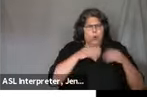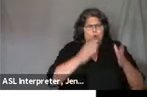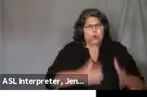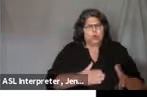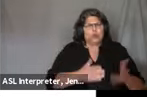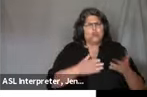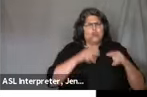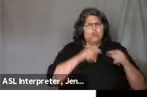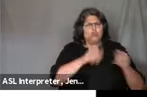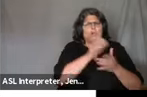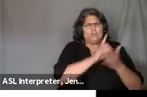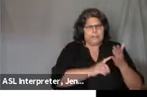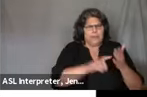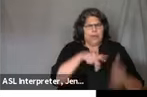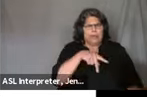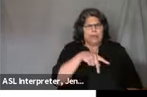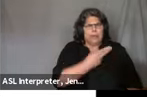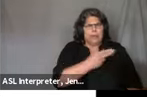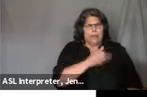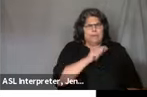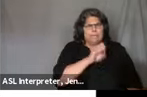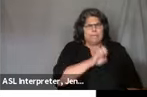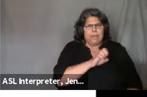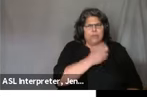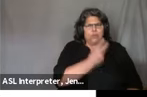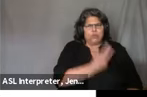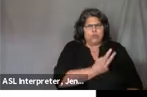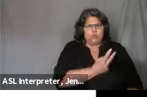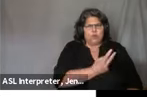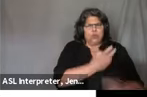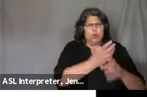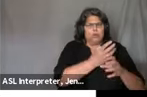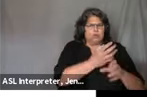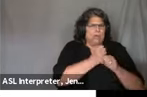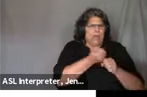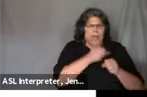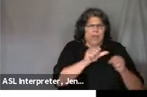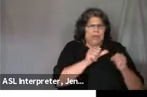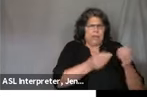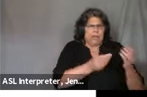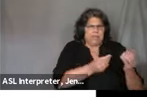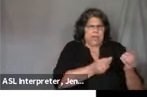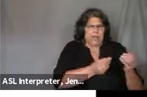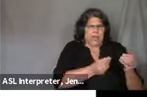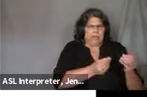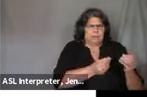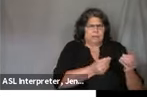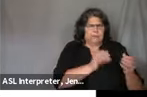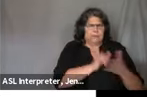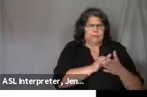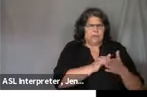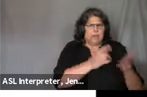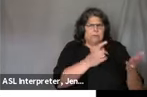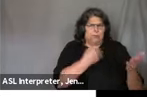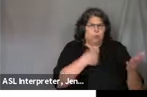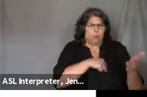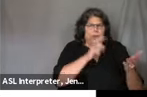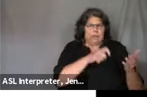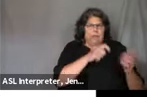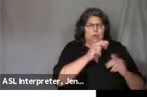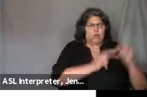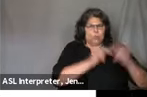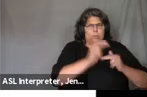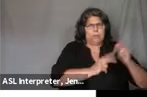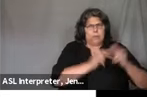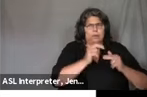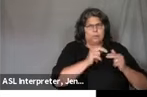during design phase to acquire any land that is needed to build the alternative